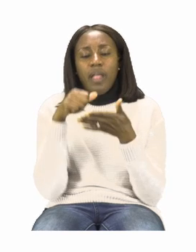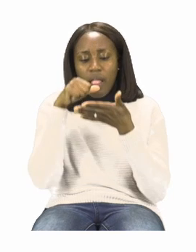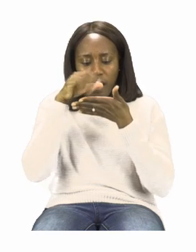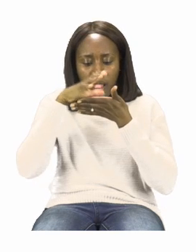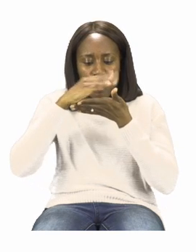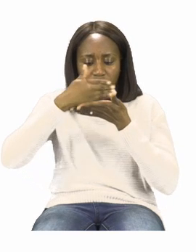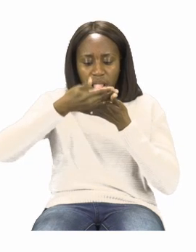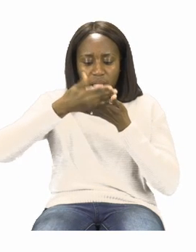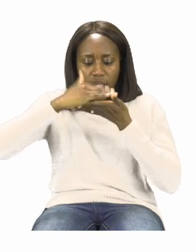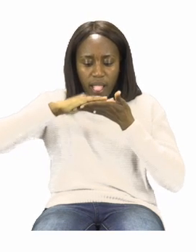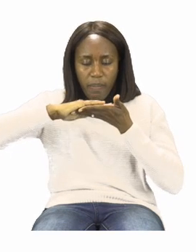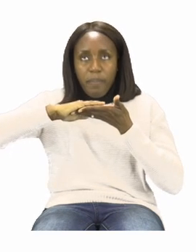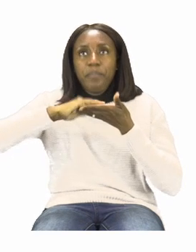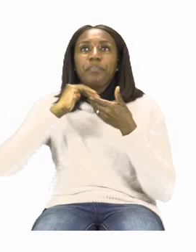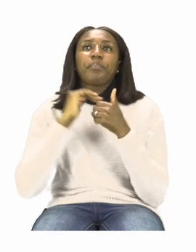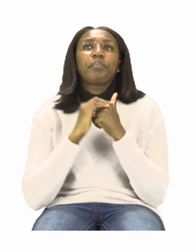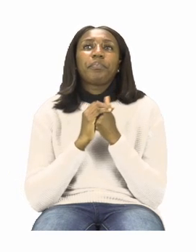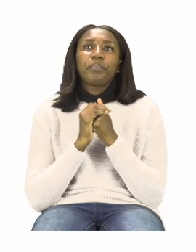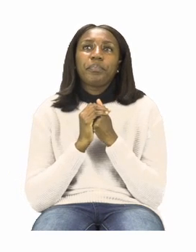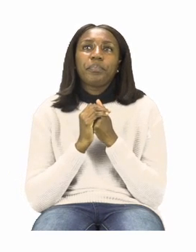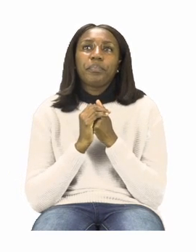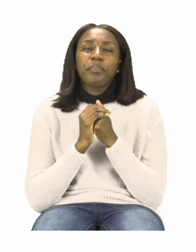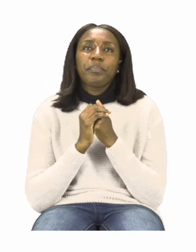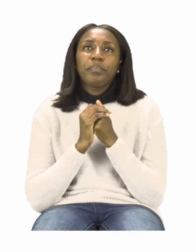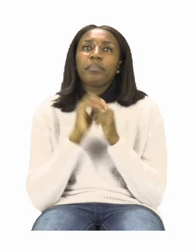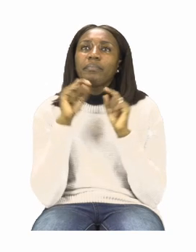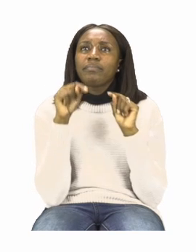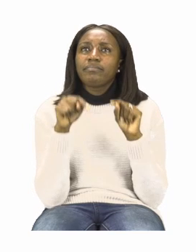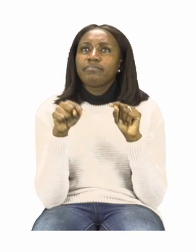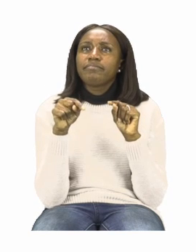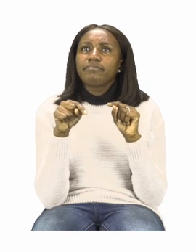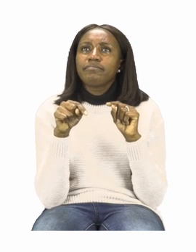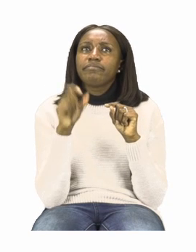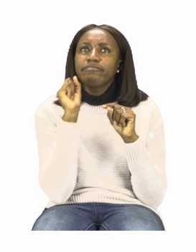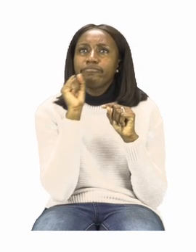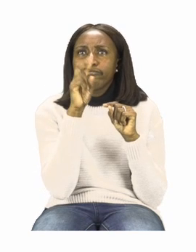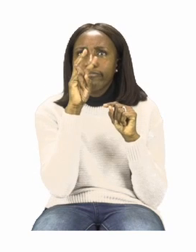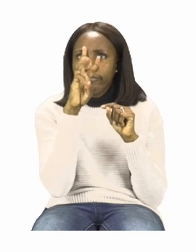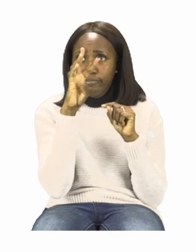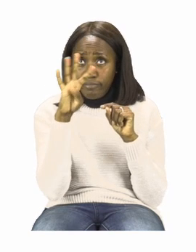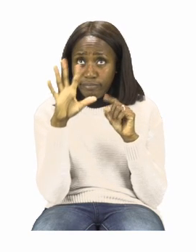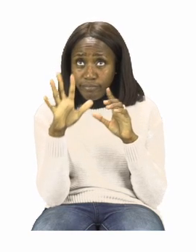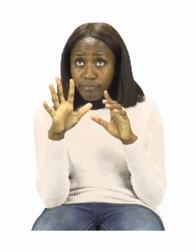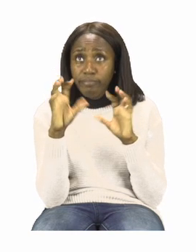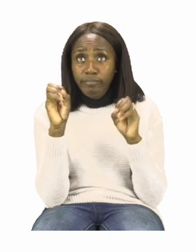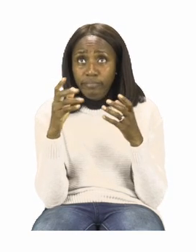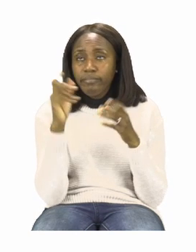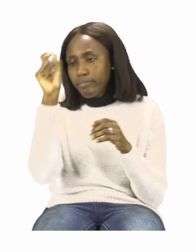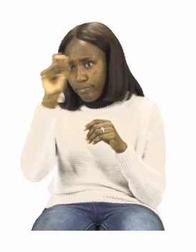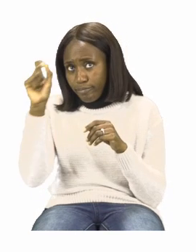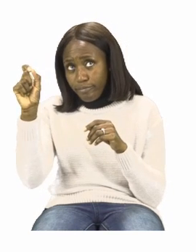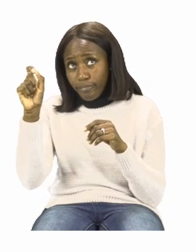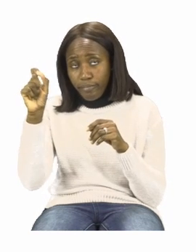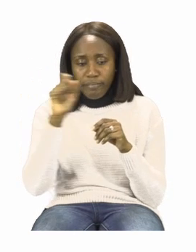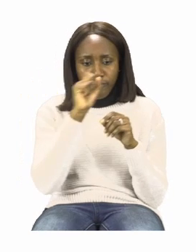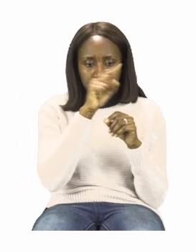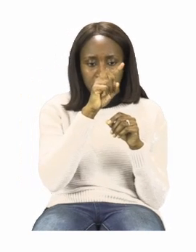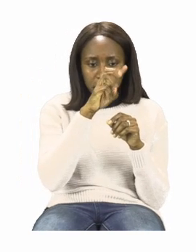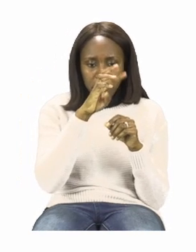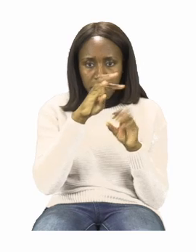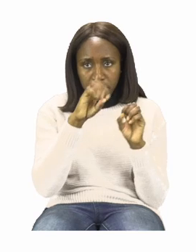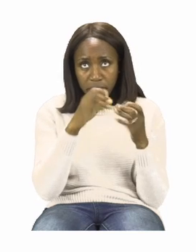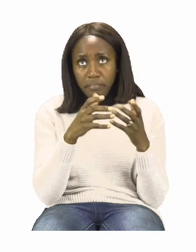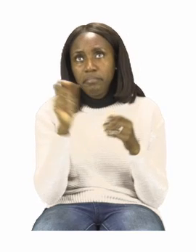the fifth block. So now you have to go ahead and count how